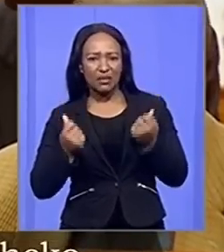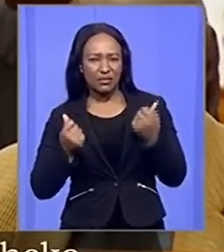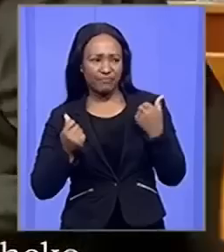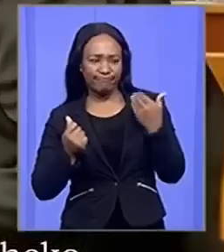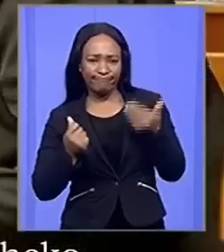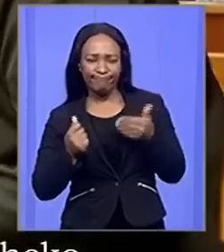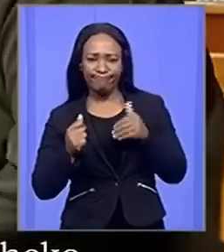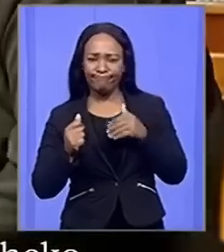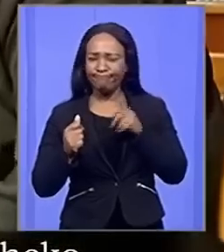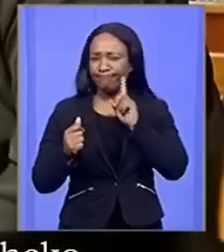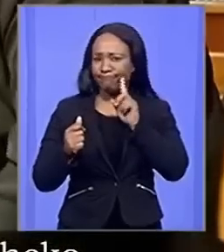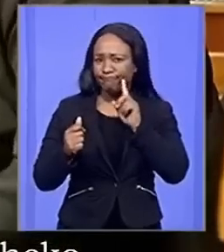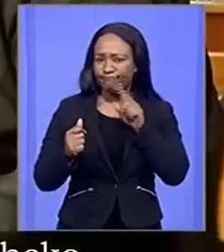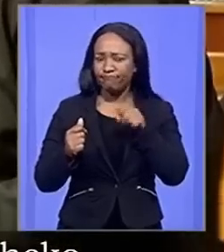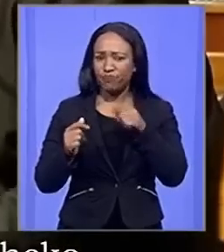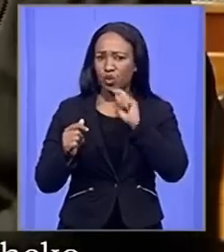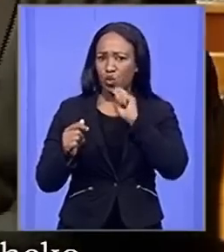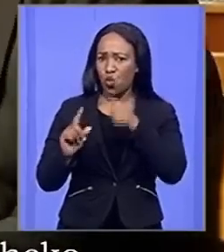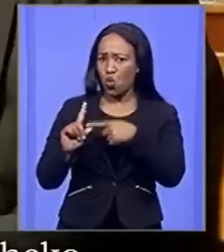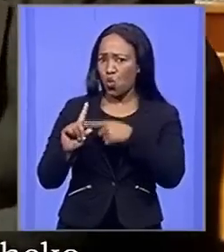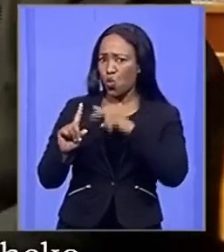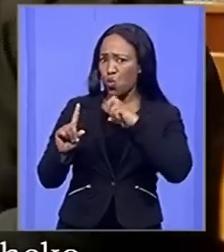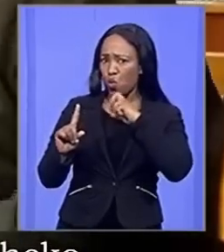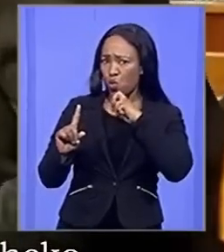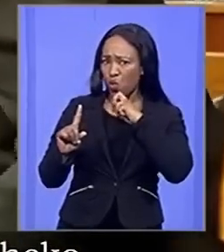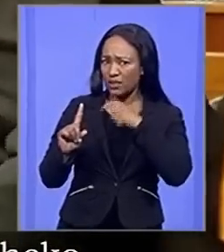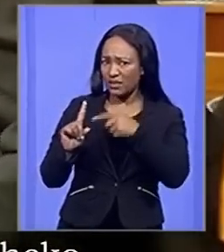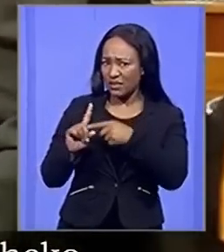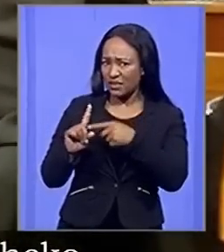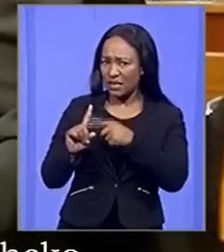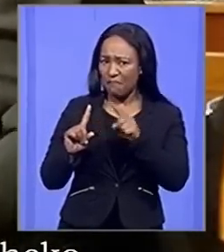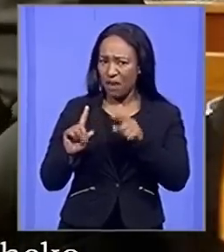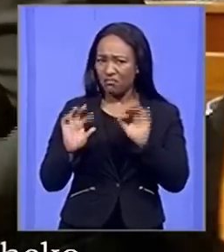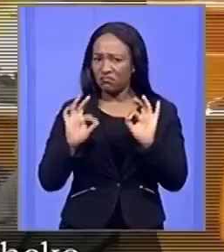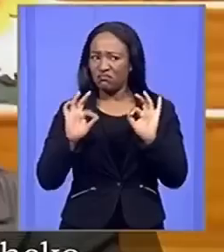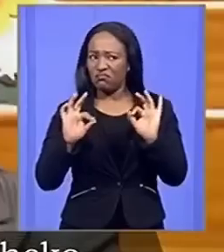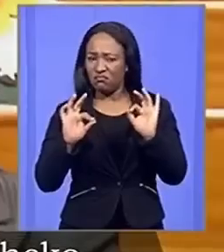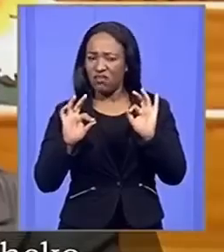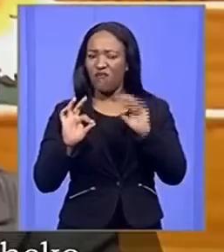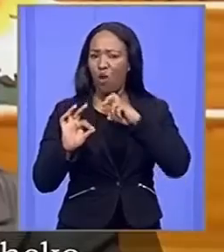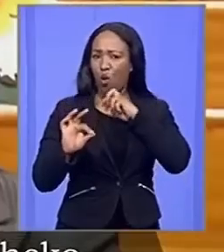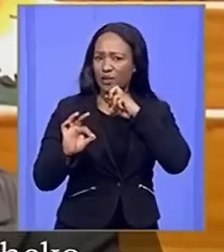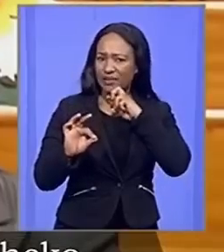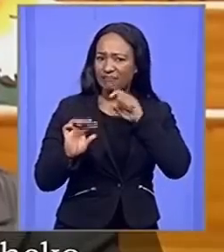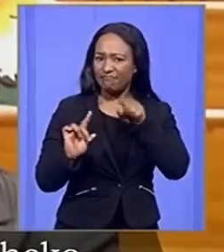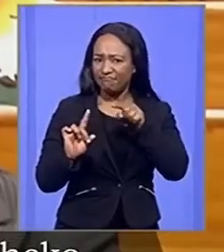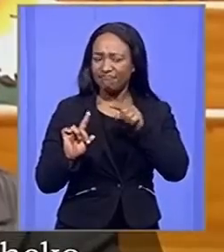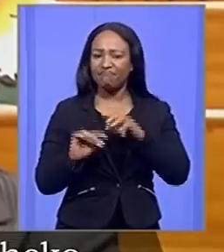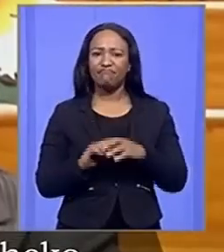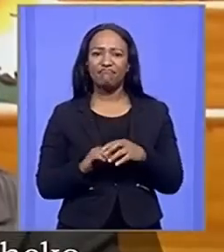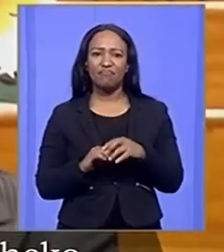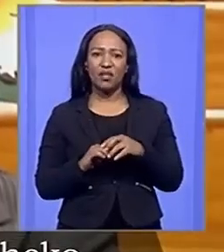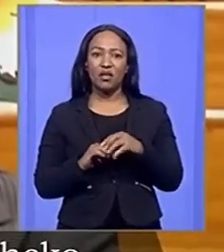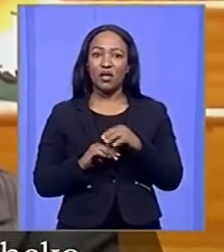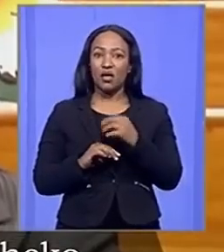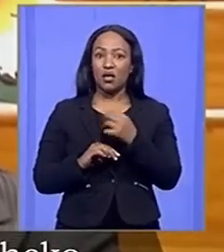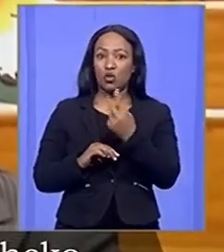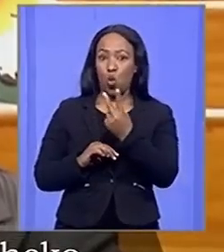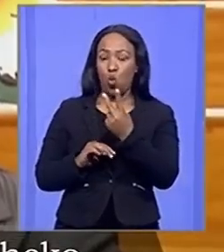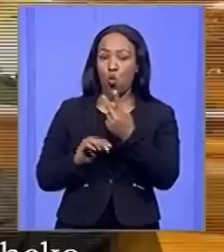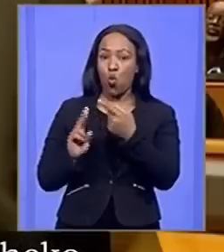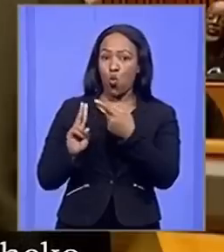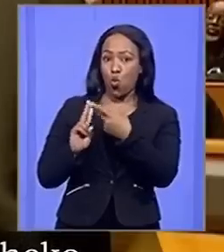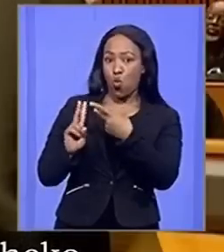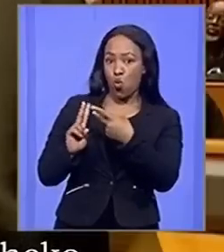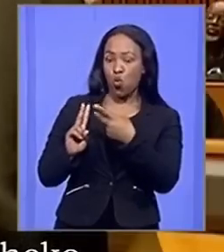gore nnete kgošigatšana Mphephu ke motho wa maleba go ka ba kgoši ya setšhaba seo. Bobedi kgošigatšana Masindi le malome ya ge